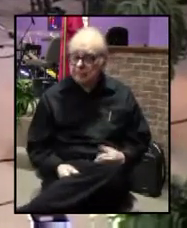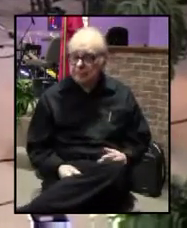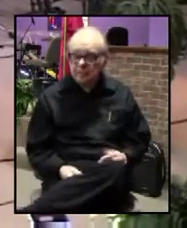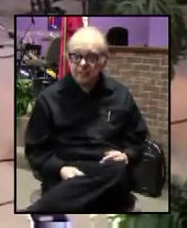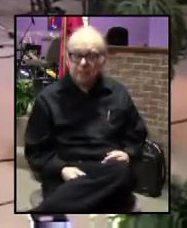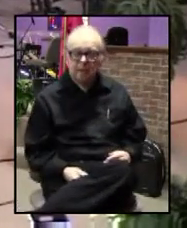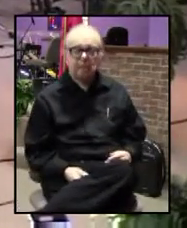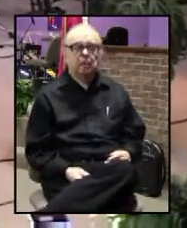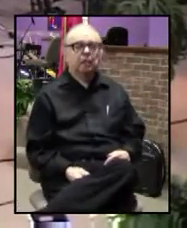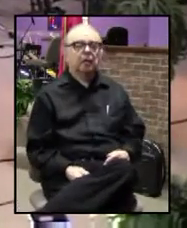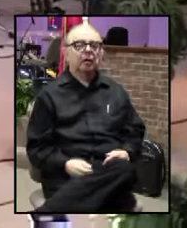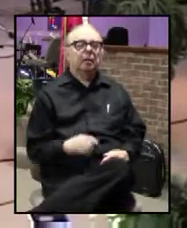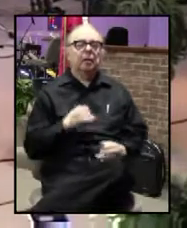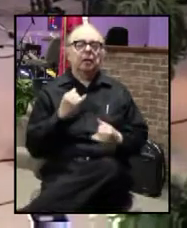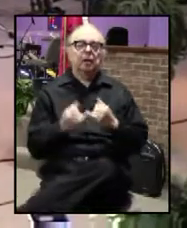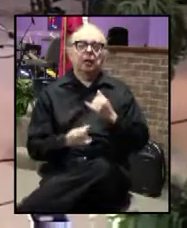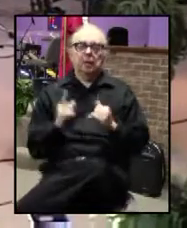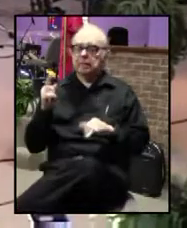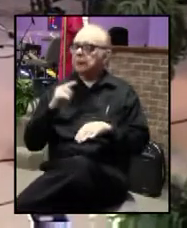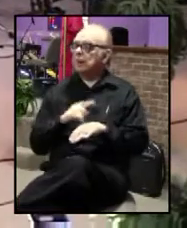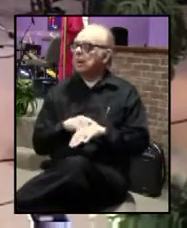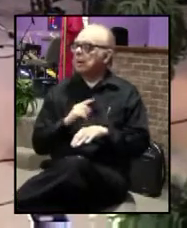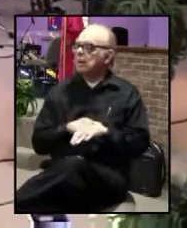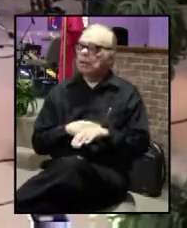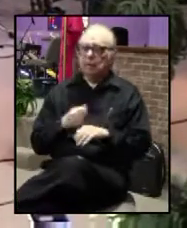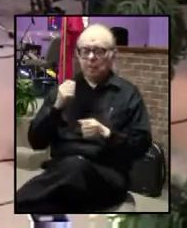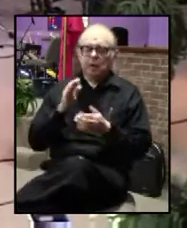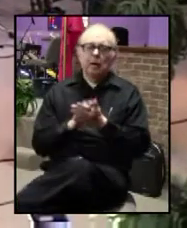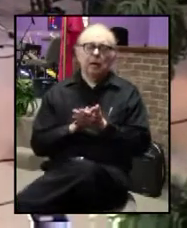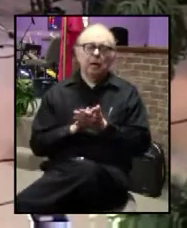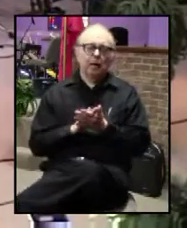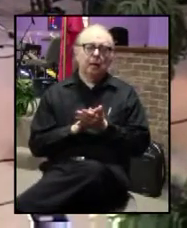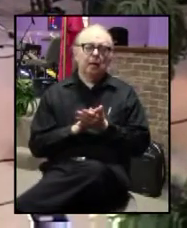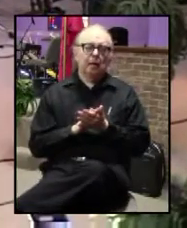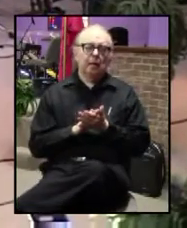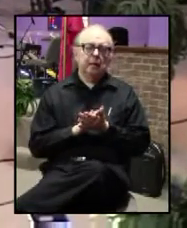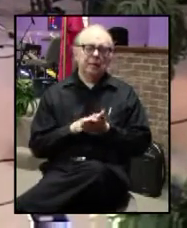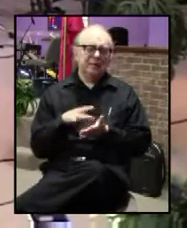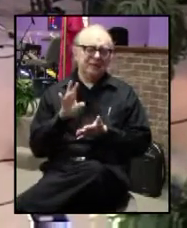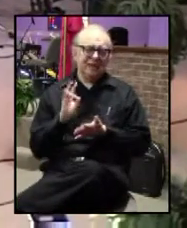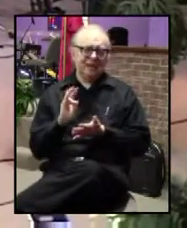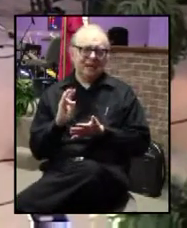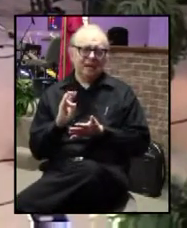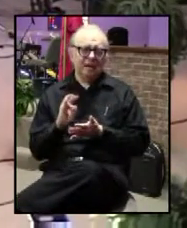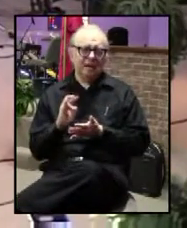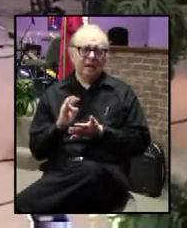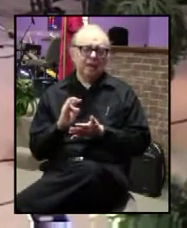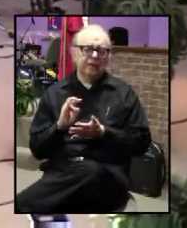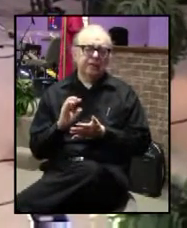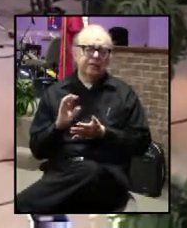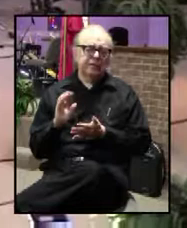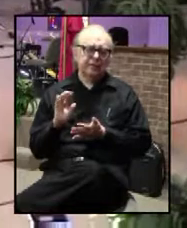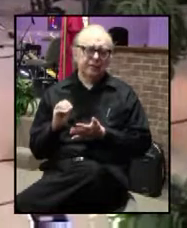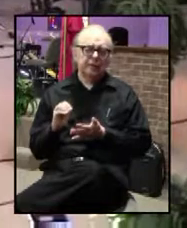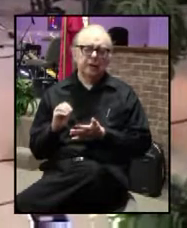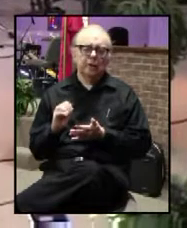probably, at the end of the time, I believe there was like 70 or 120.